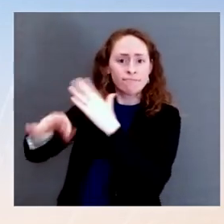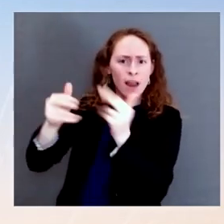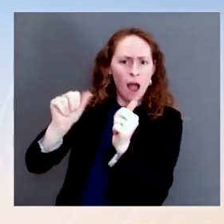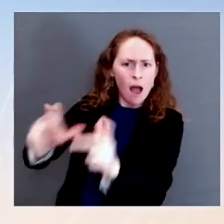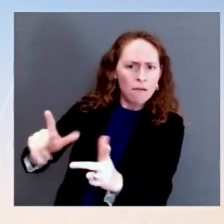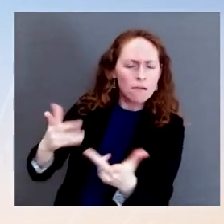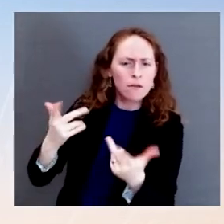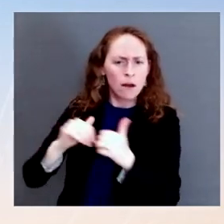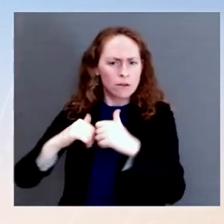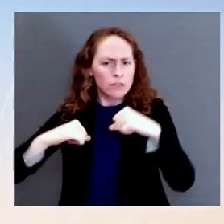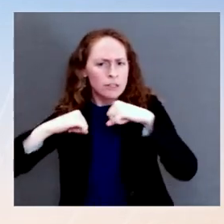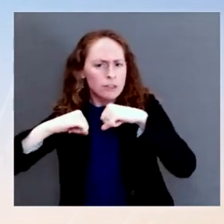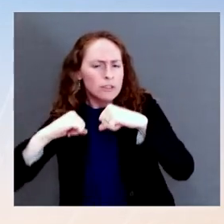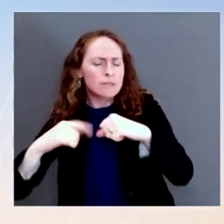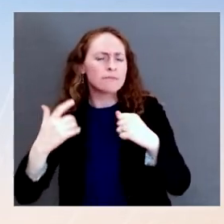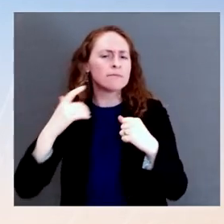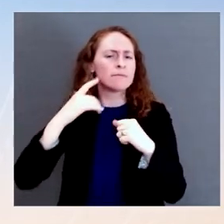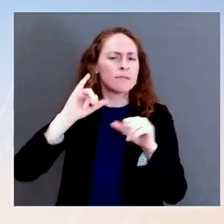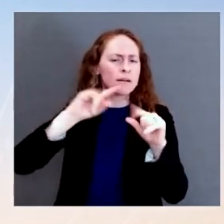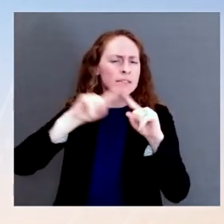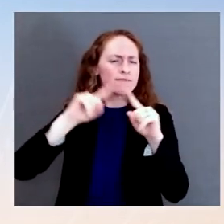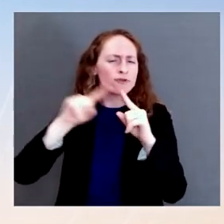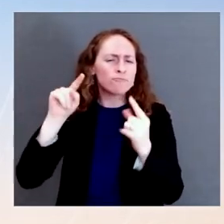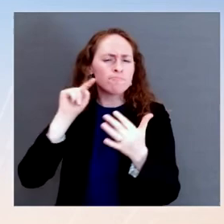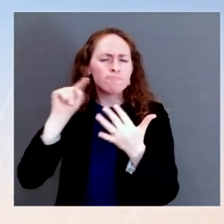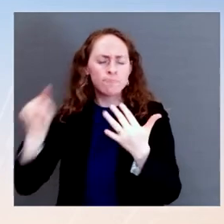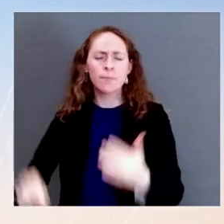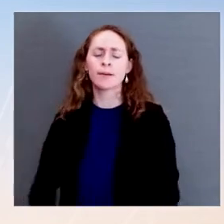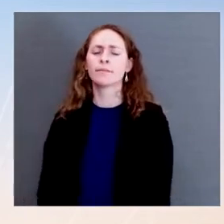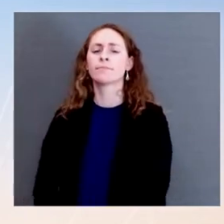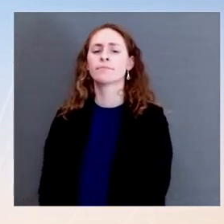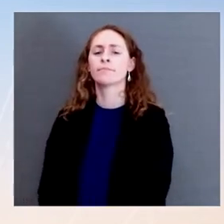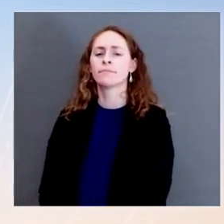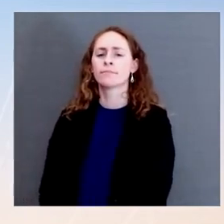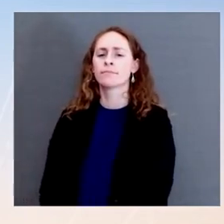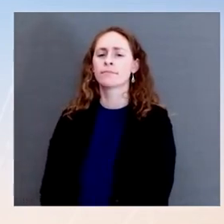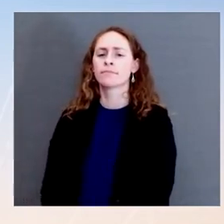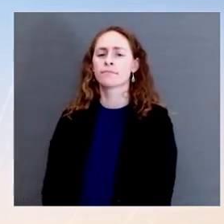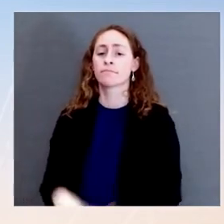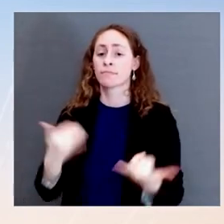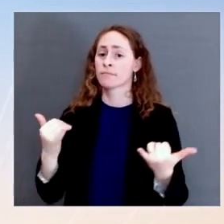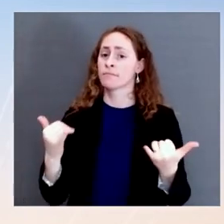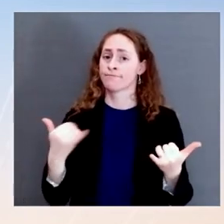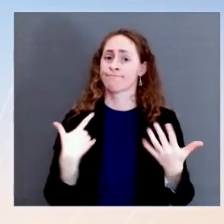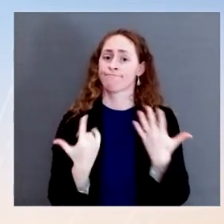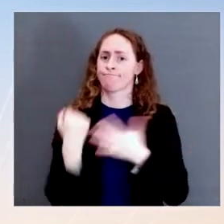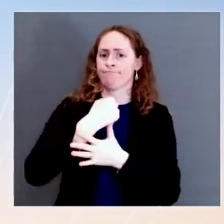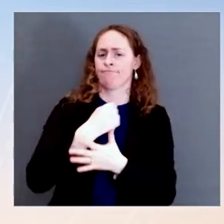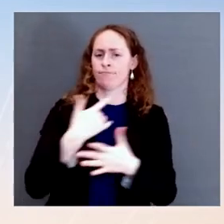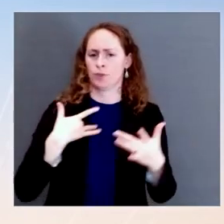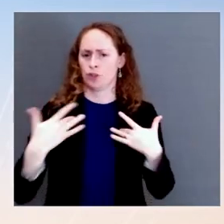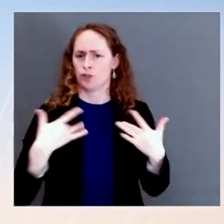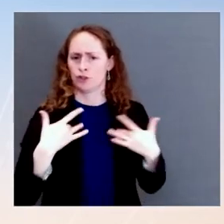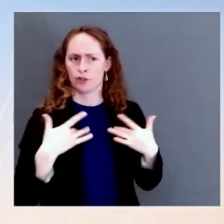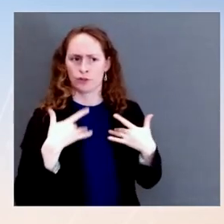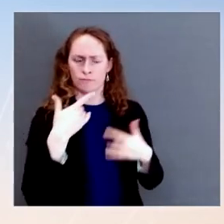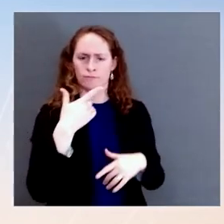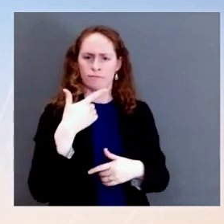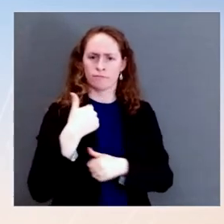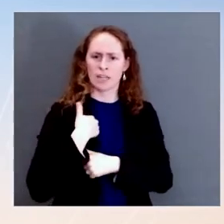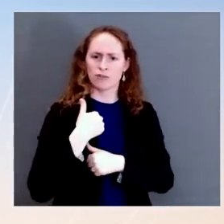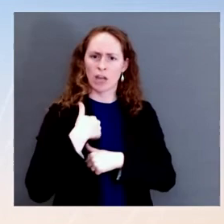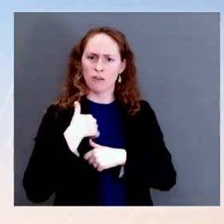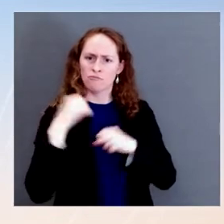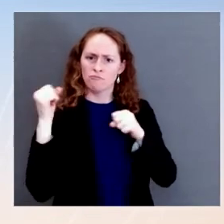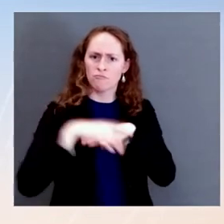our concerns about the military activities on the border will be a prominent part of the discussion. Go ahead. Thanks, Jen. Should Americans be